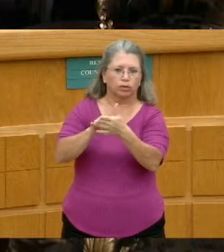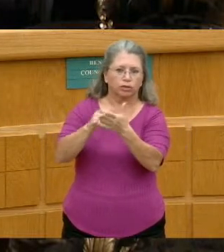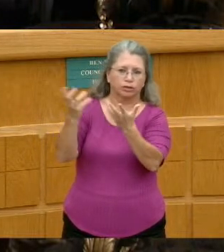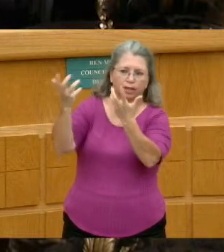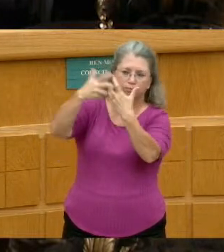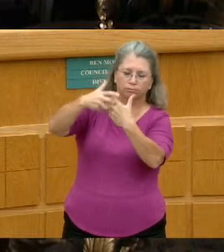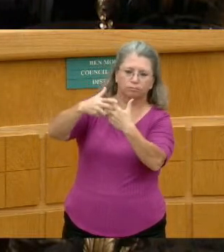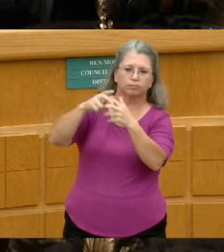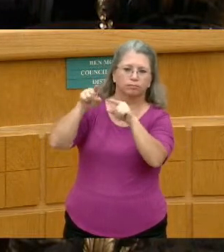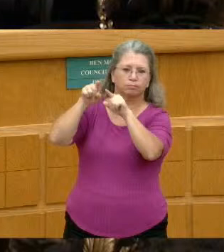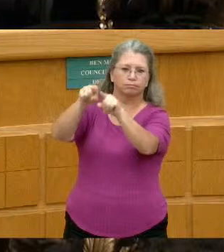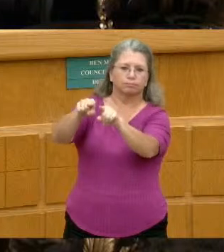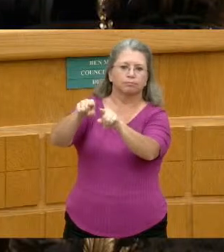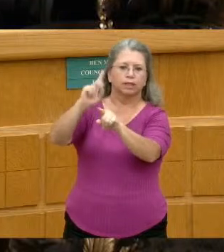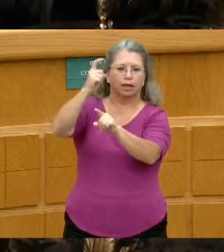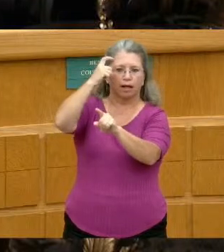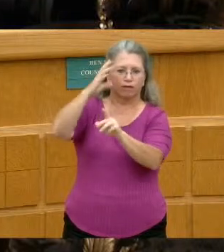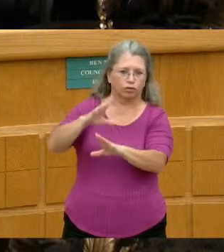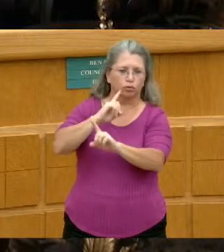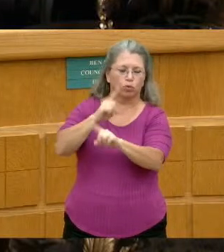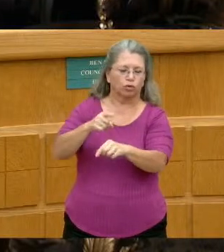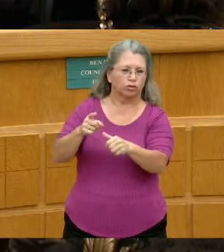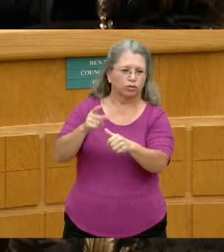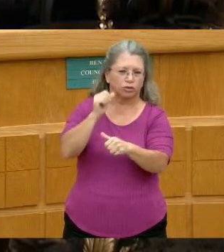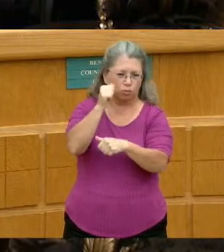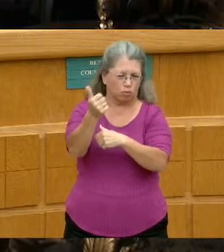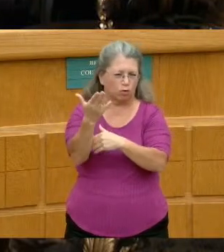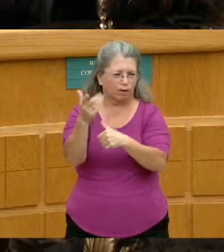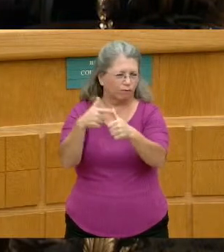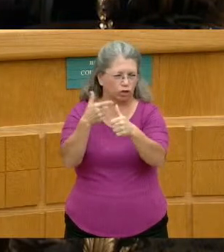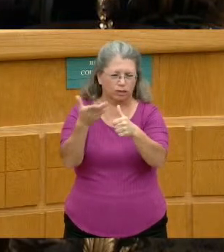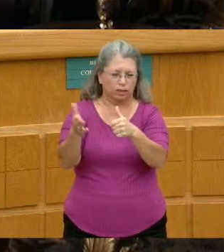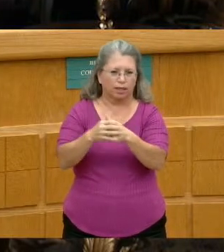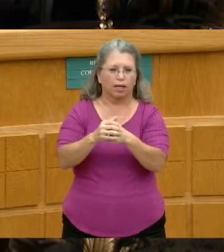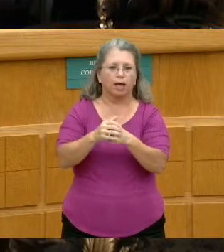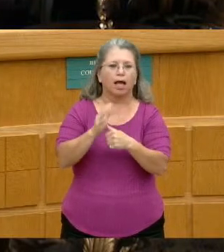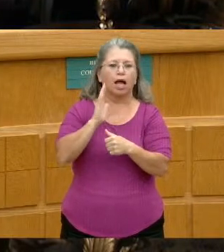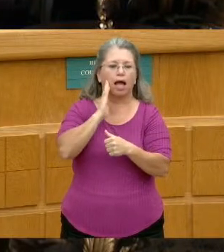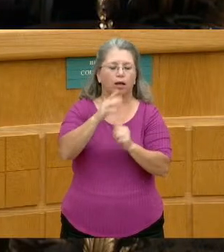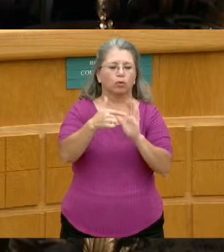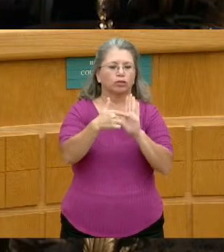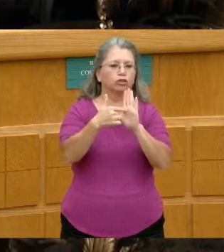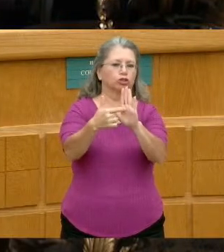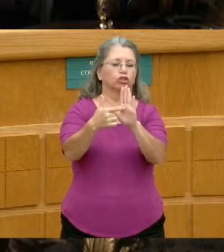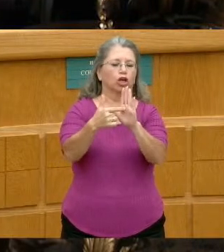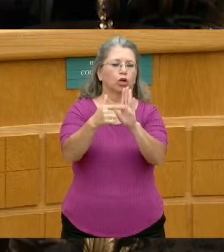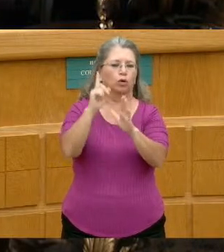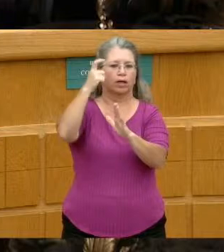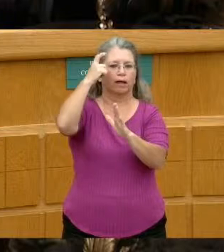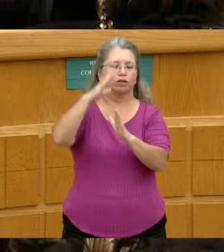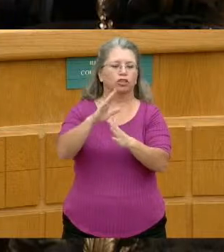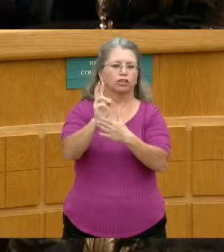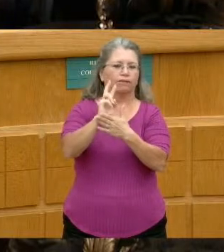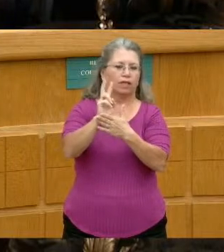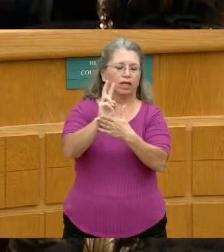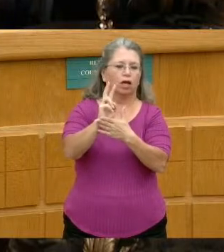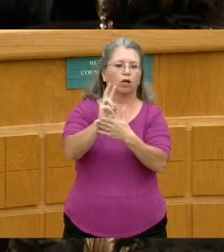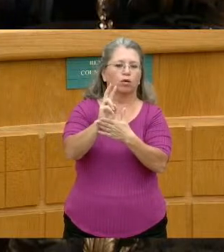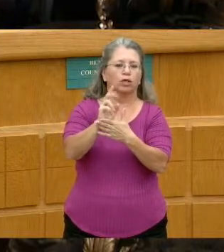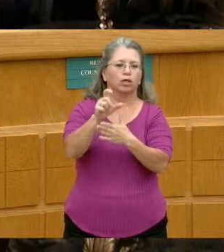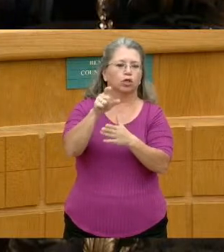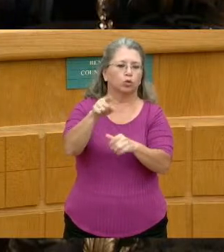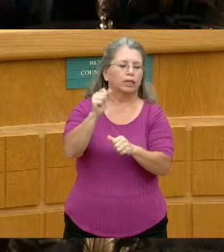in the morning. I am going to play for you the governor's video statement so that you could hear how he reached his